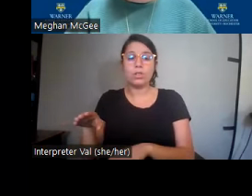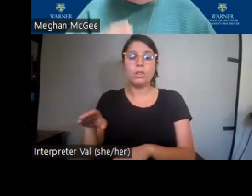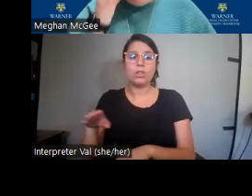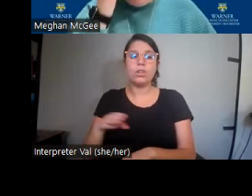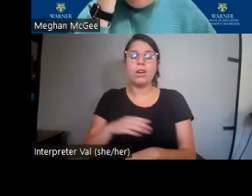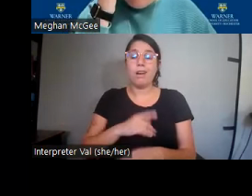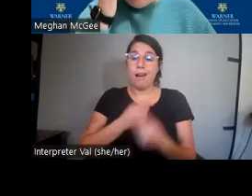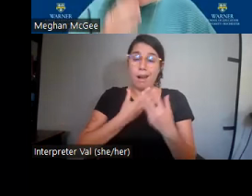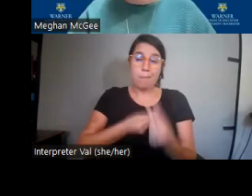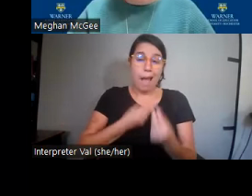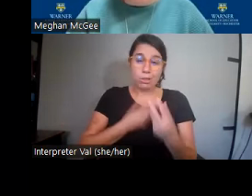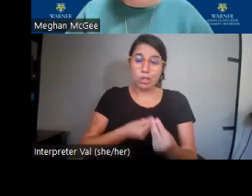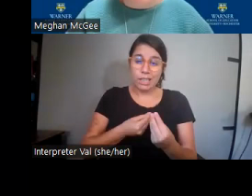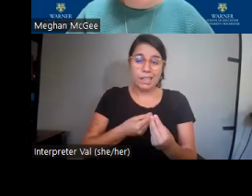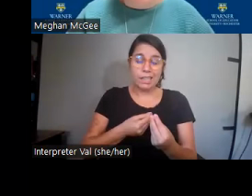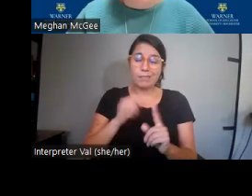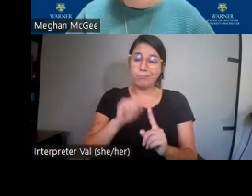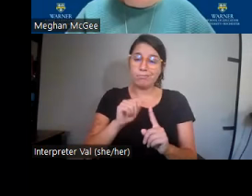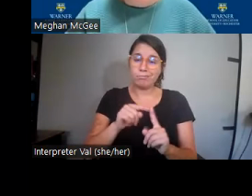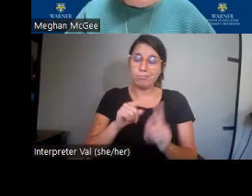compassion is key, and